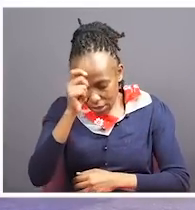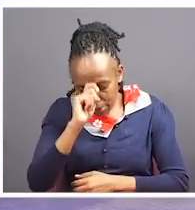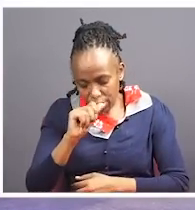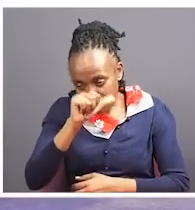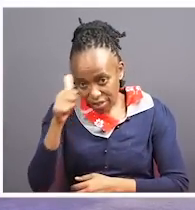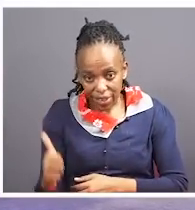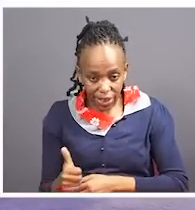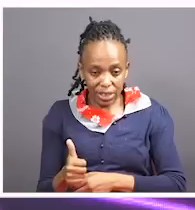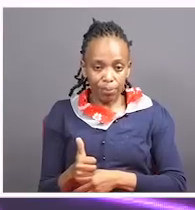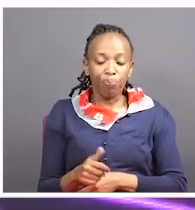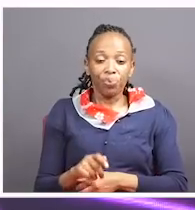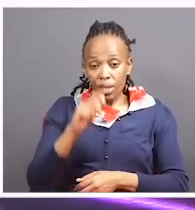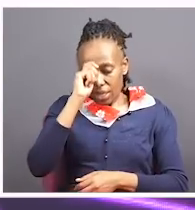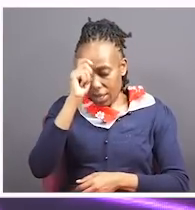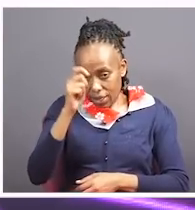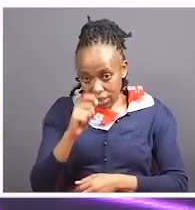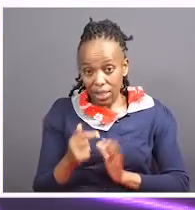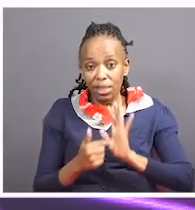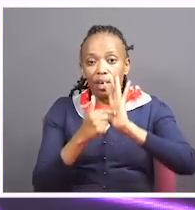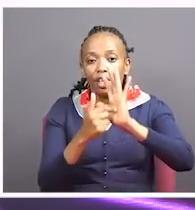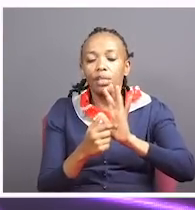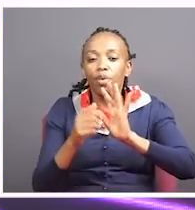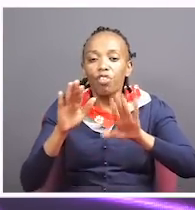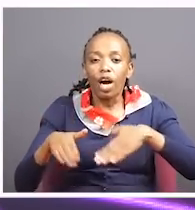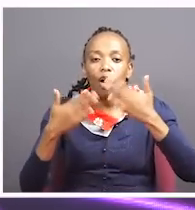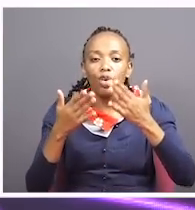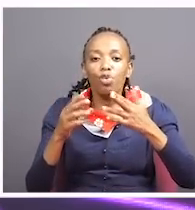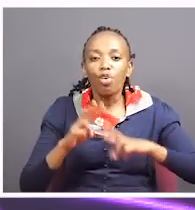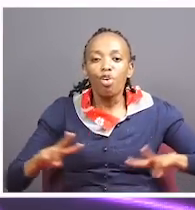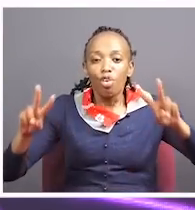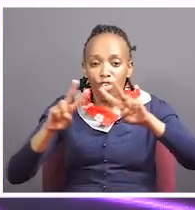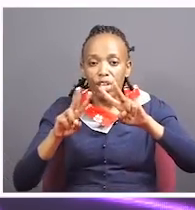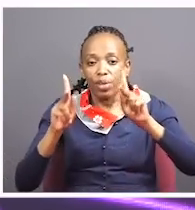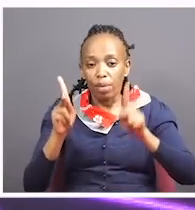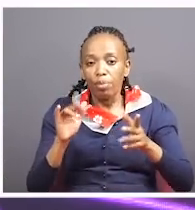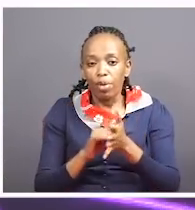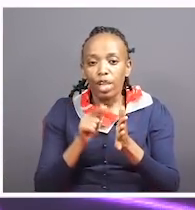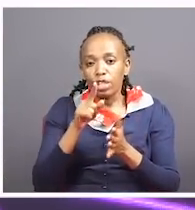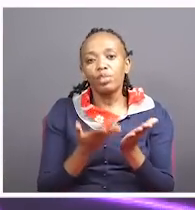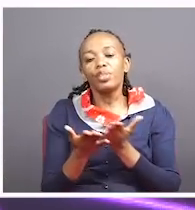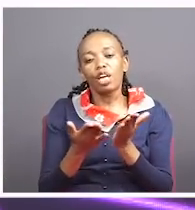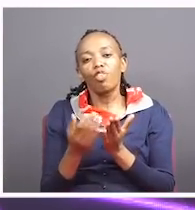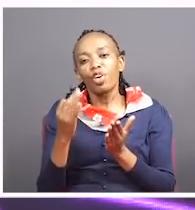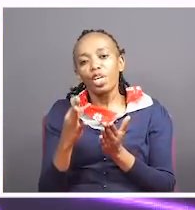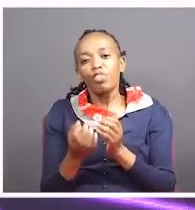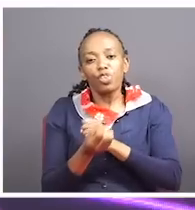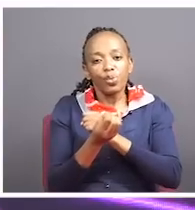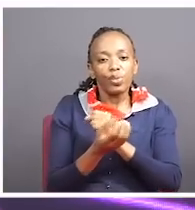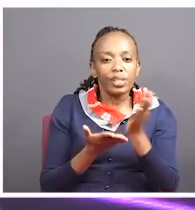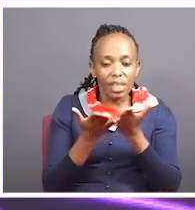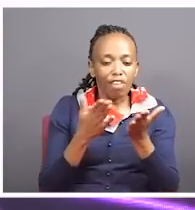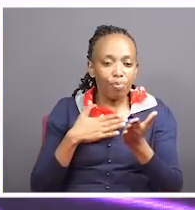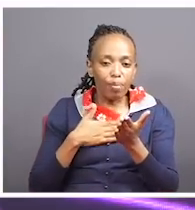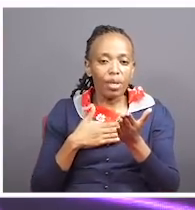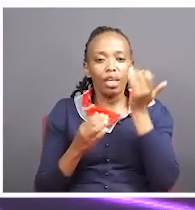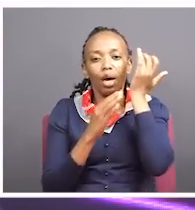respect for others. Excellence is an expression of how you value those people that you serve. If you served me